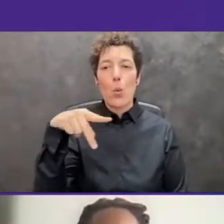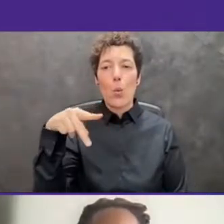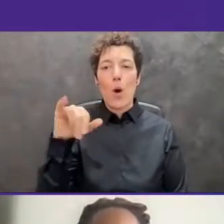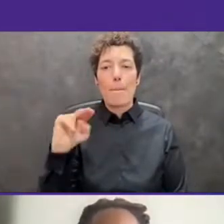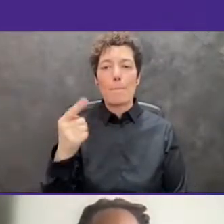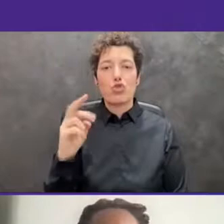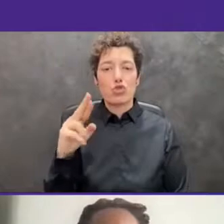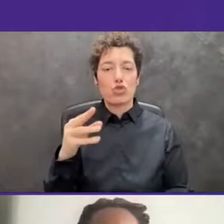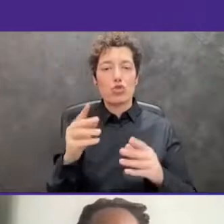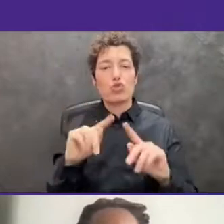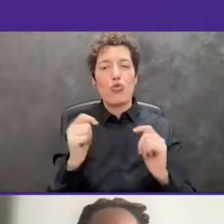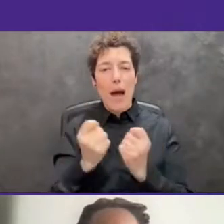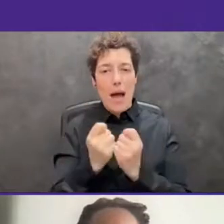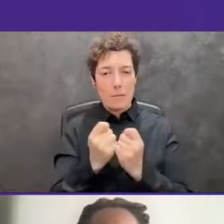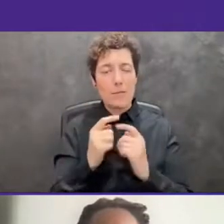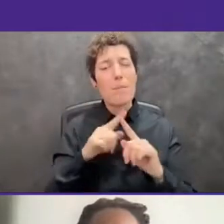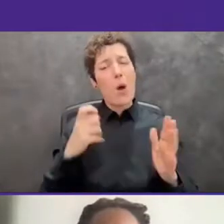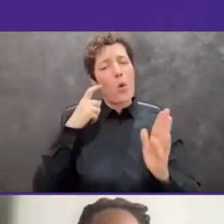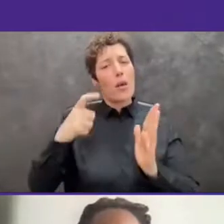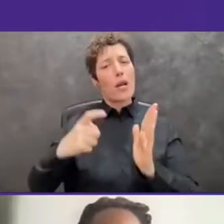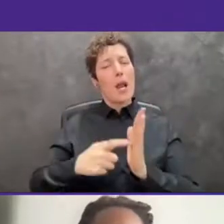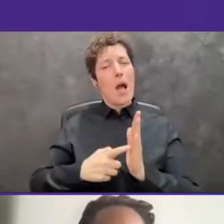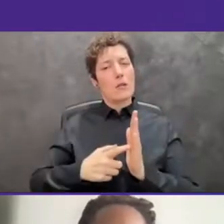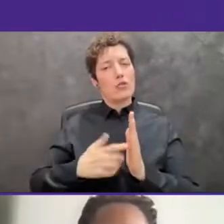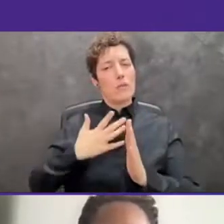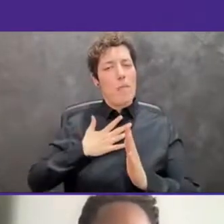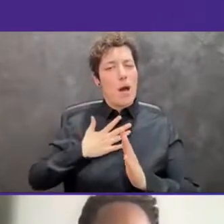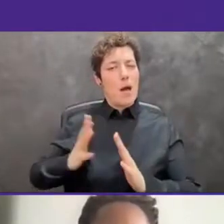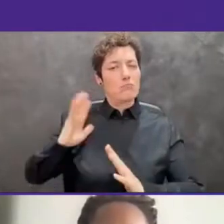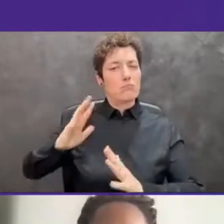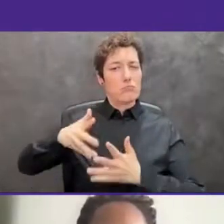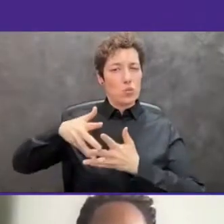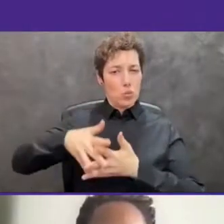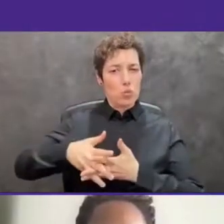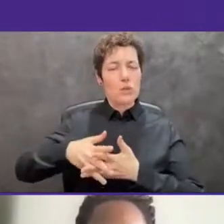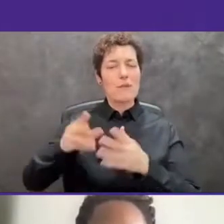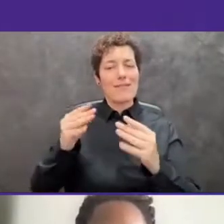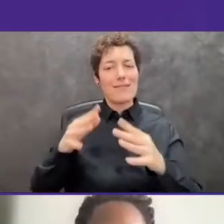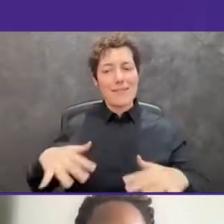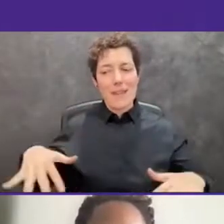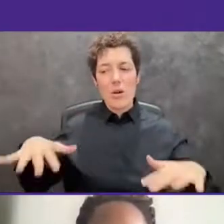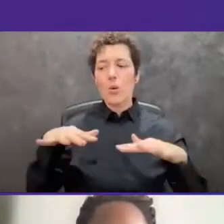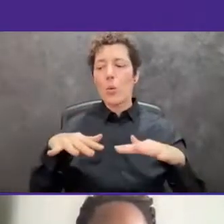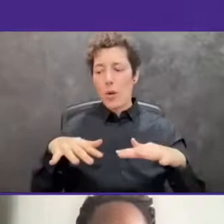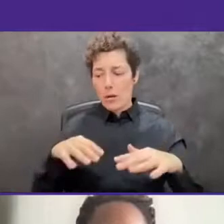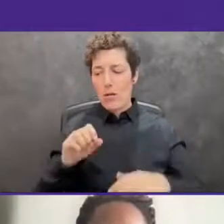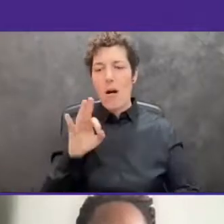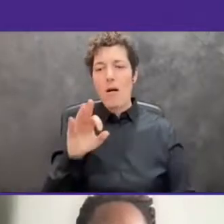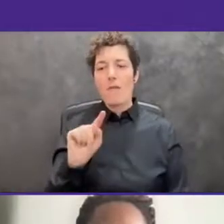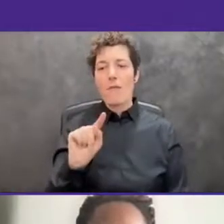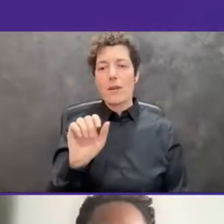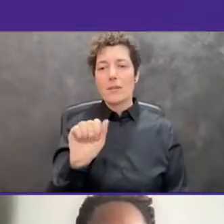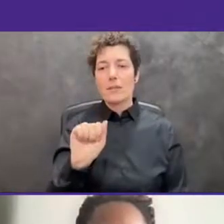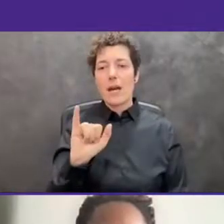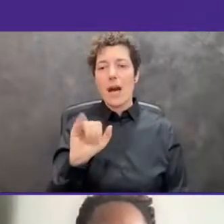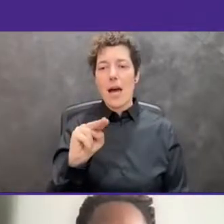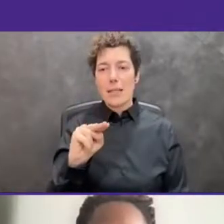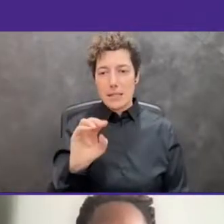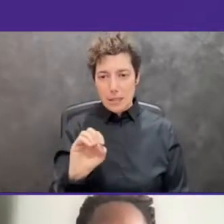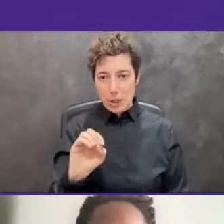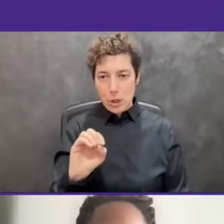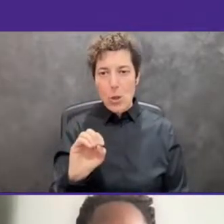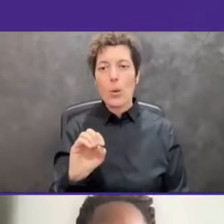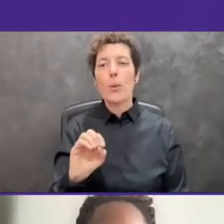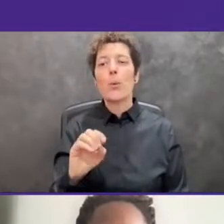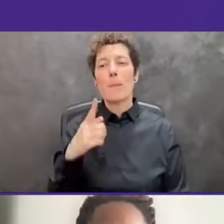to acknowledge my roots in the territories of the Kalingo and Taino, since my family is from